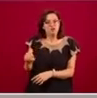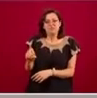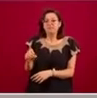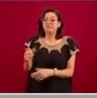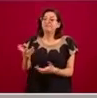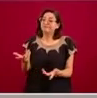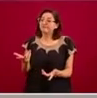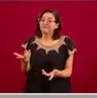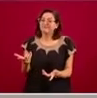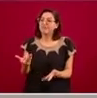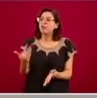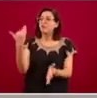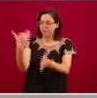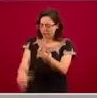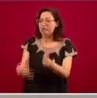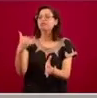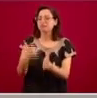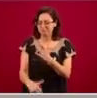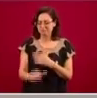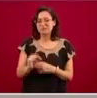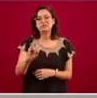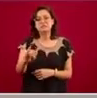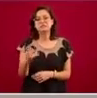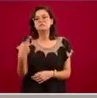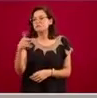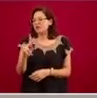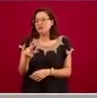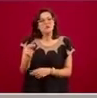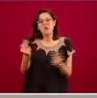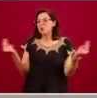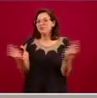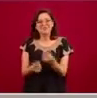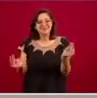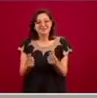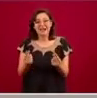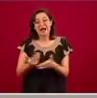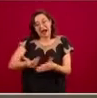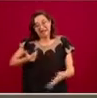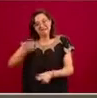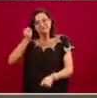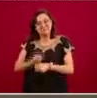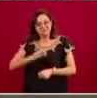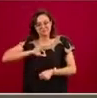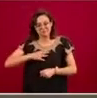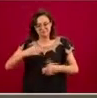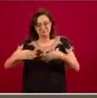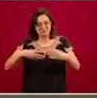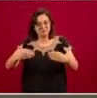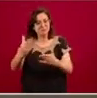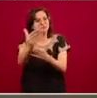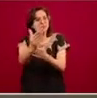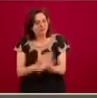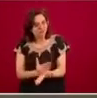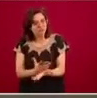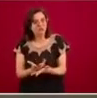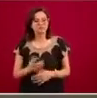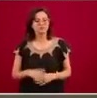still have the opportunity of helping through staying at home, keeping your distance,